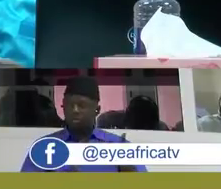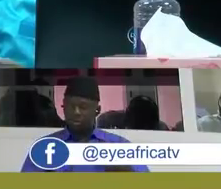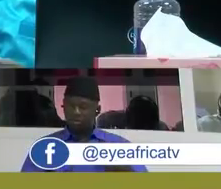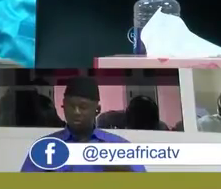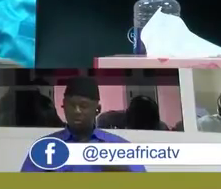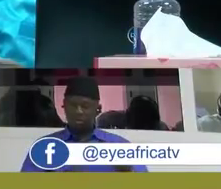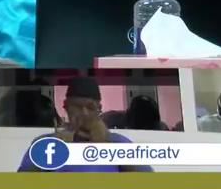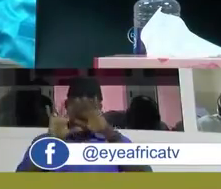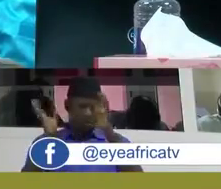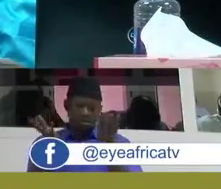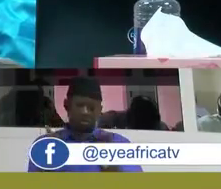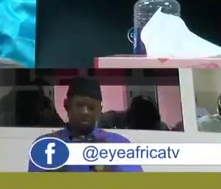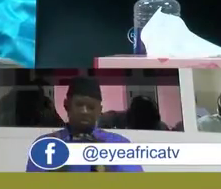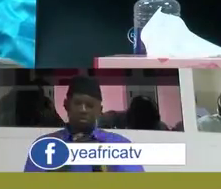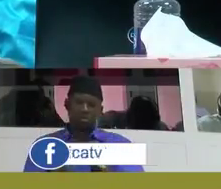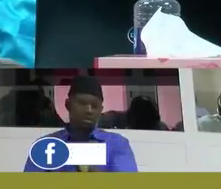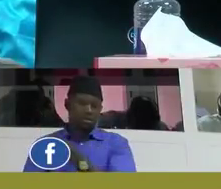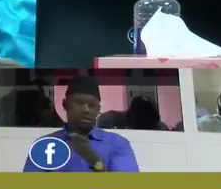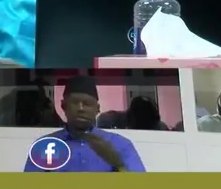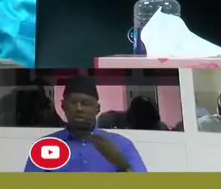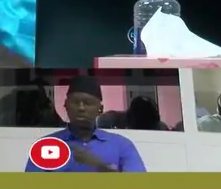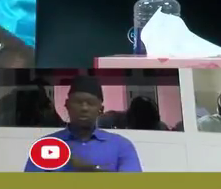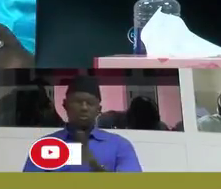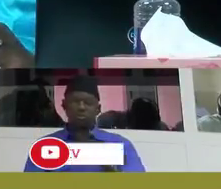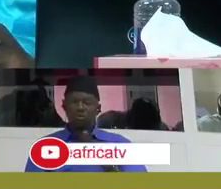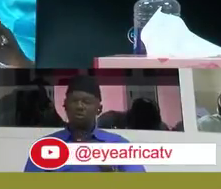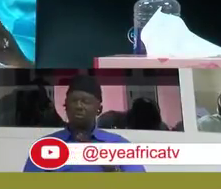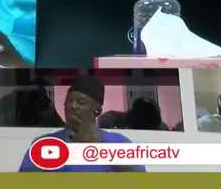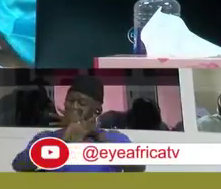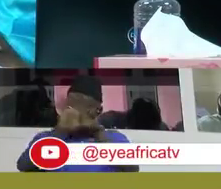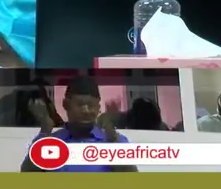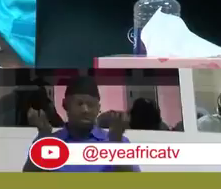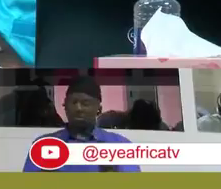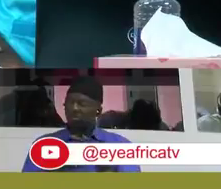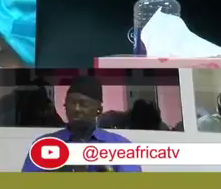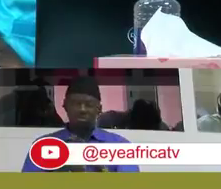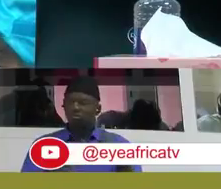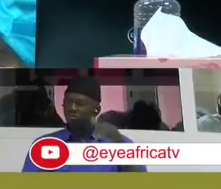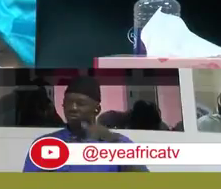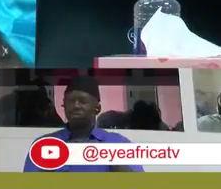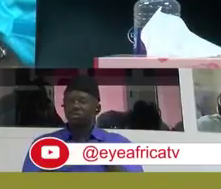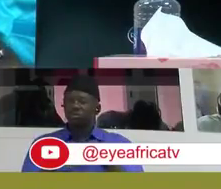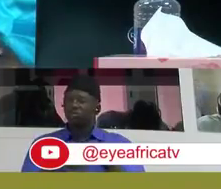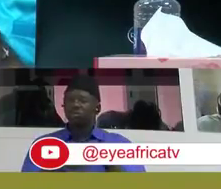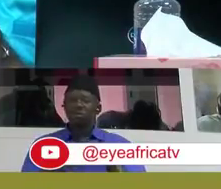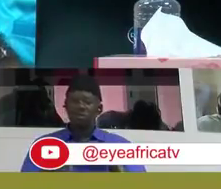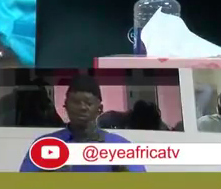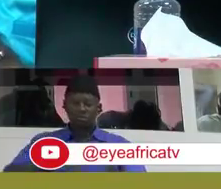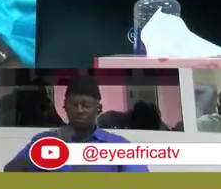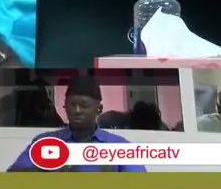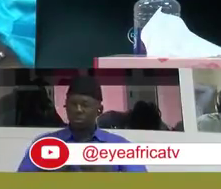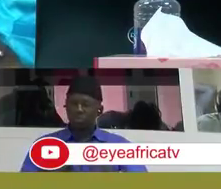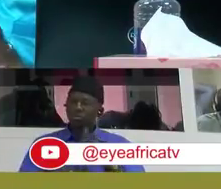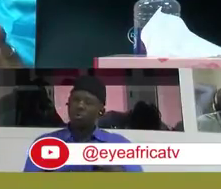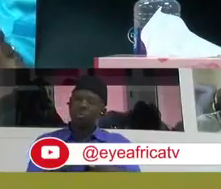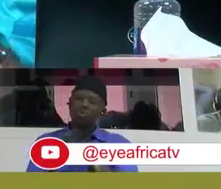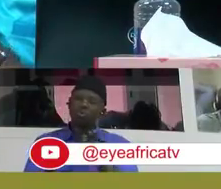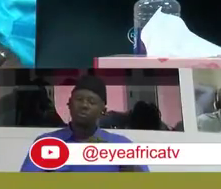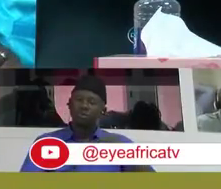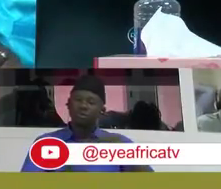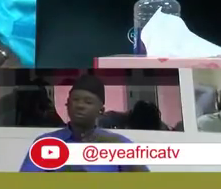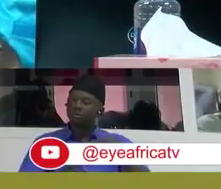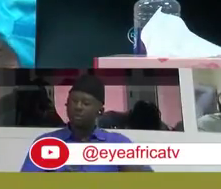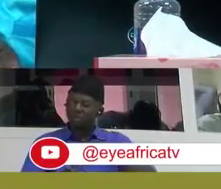they don't indulge in, generally they don't indulge in drumming and open dancing in public